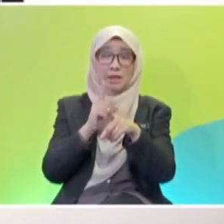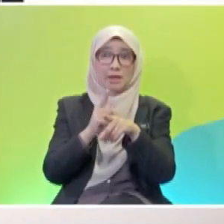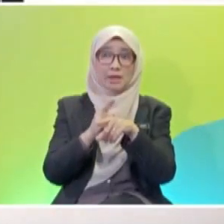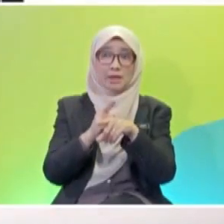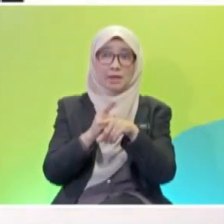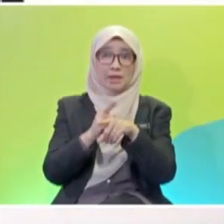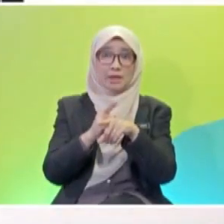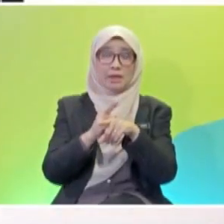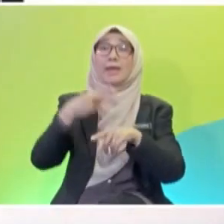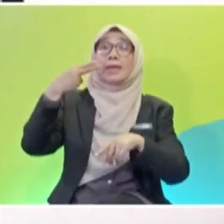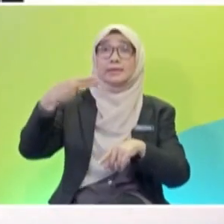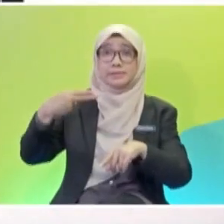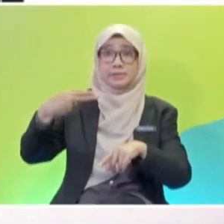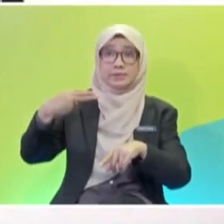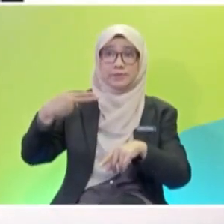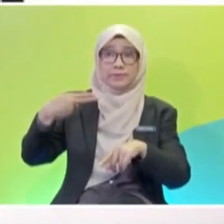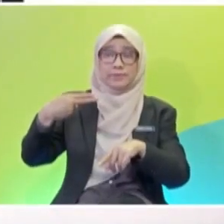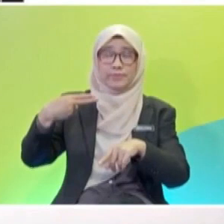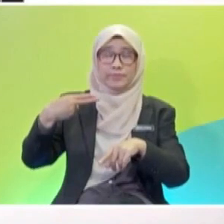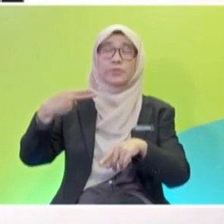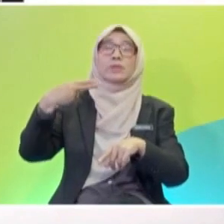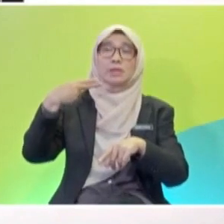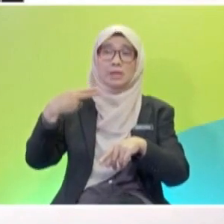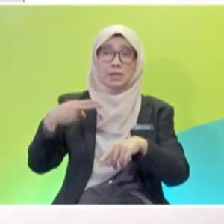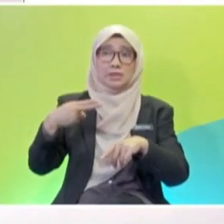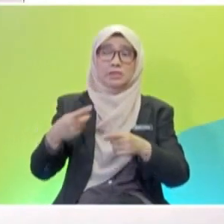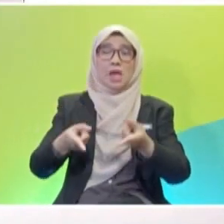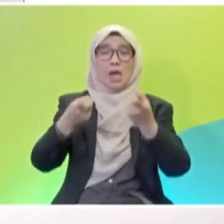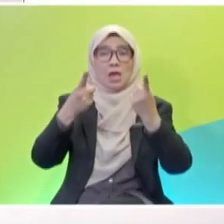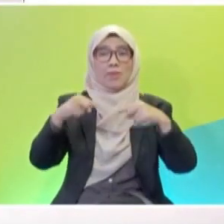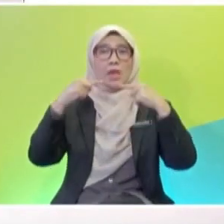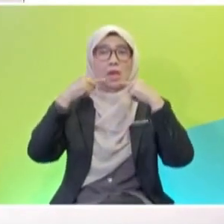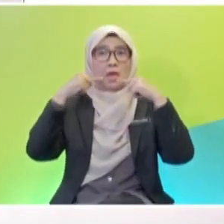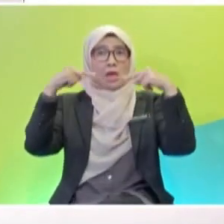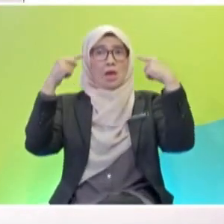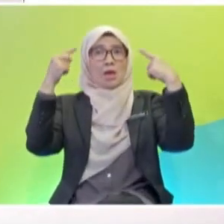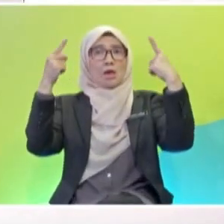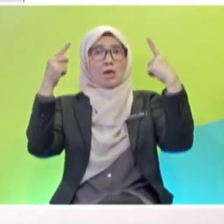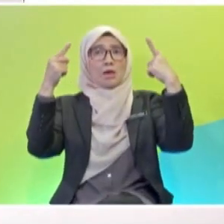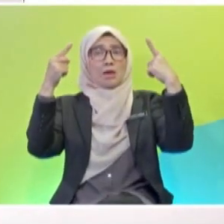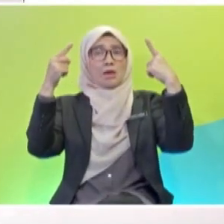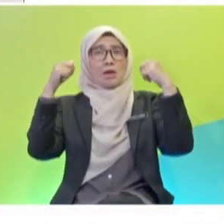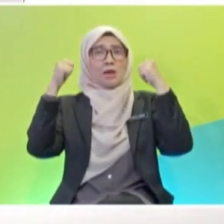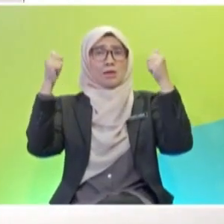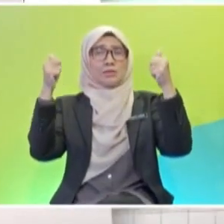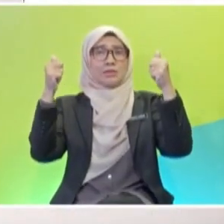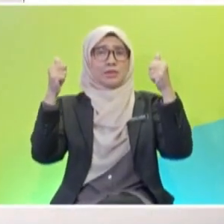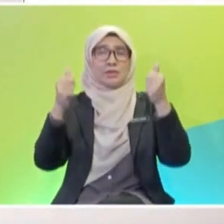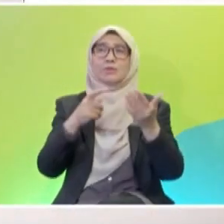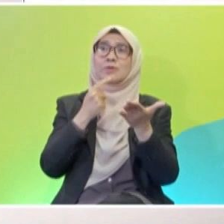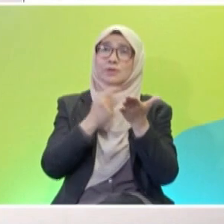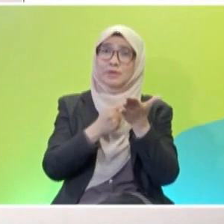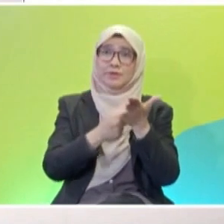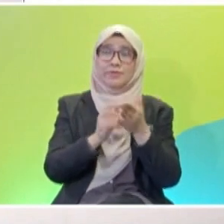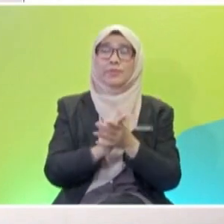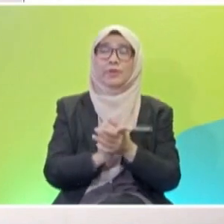number two is H. Become successful. Challenges. Yes, that's correct. Great. We're still on fire. Number three. Bend